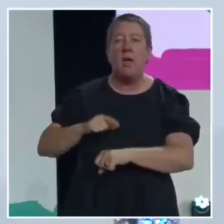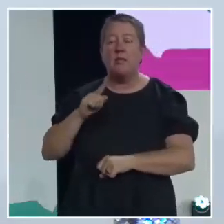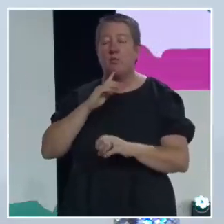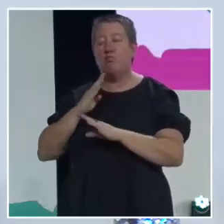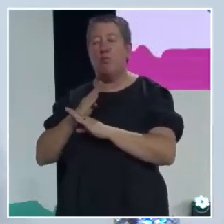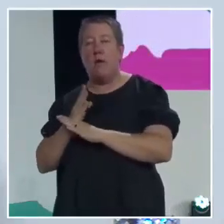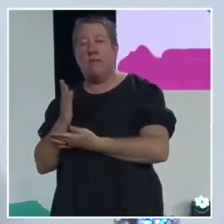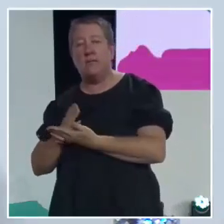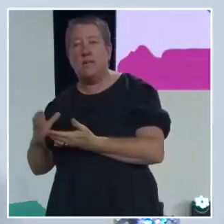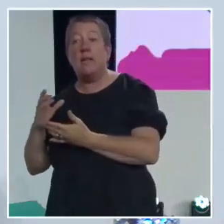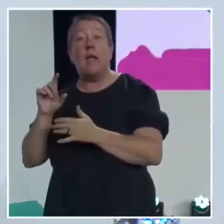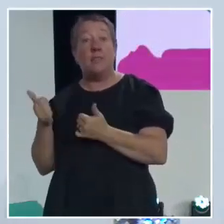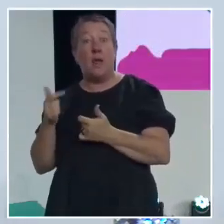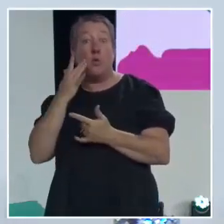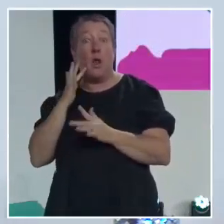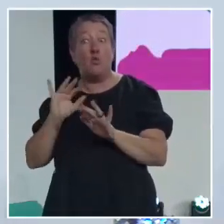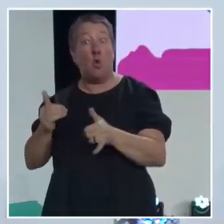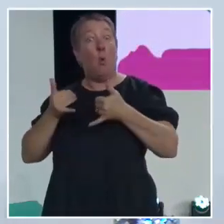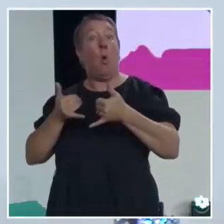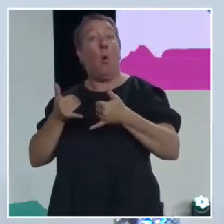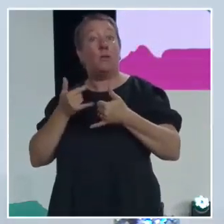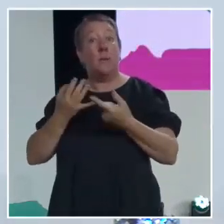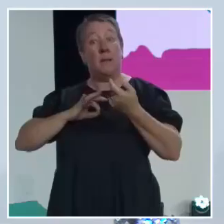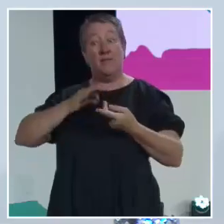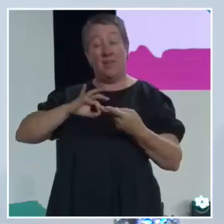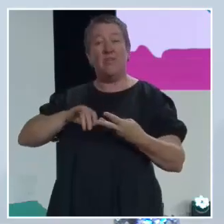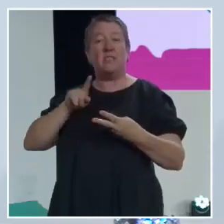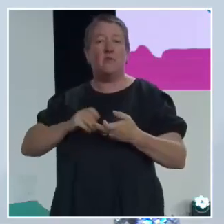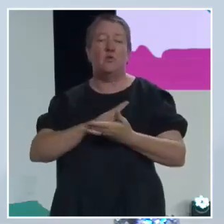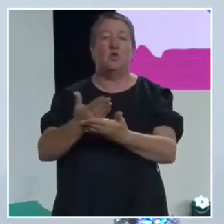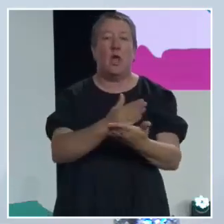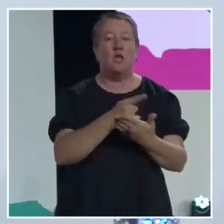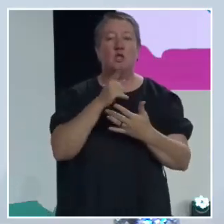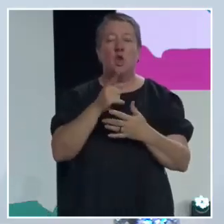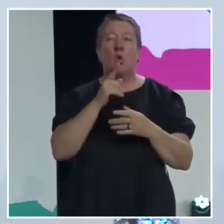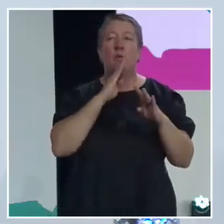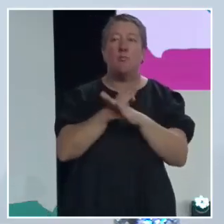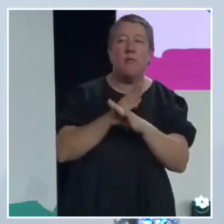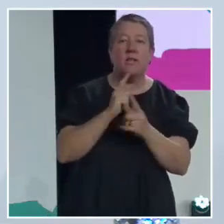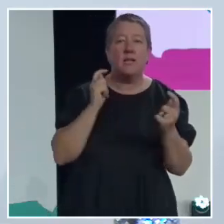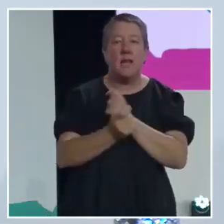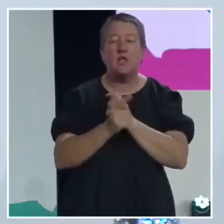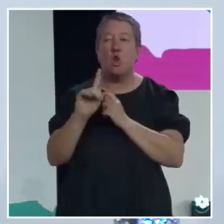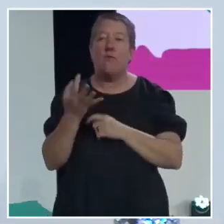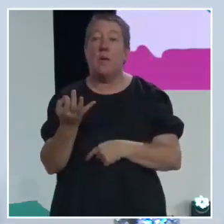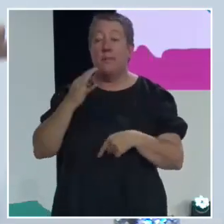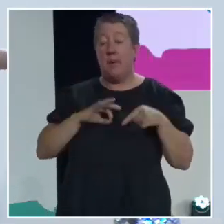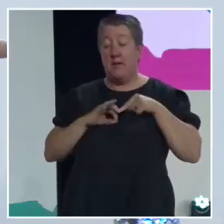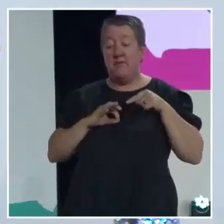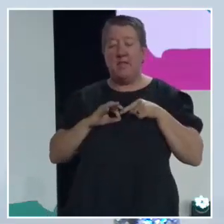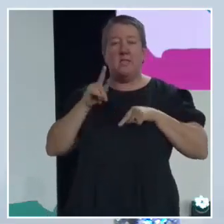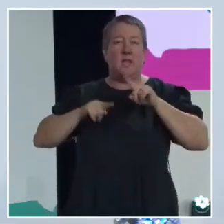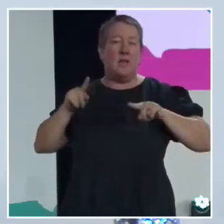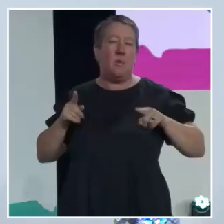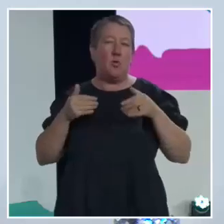to share the rewards, right? So this socialization of risk and privatization of rewards dynamic that we've had in places like